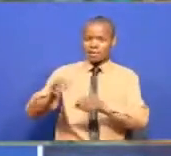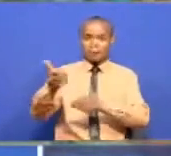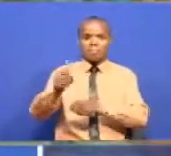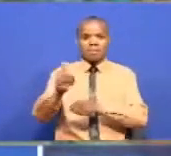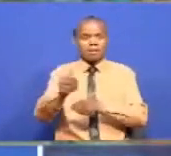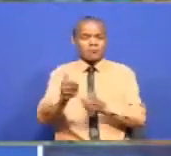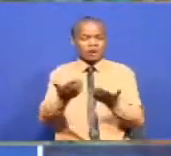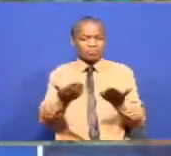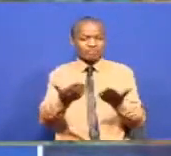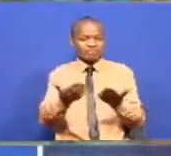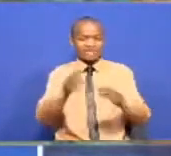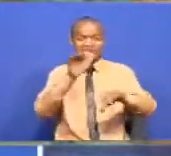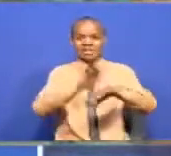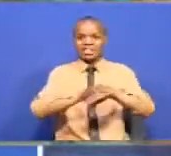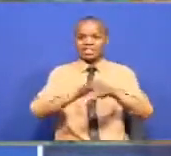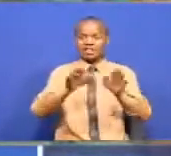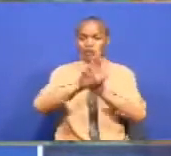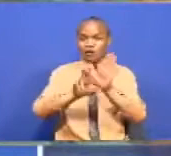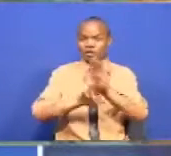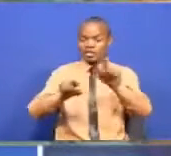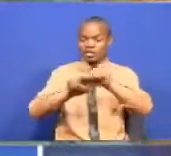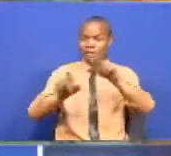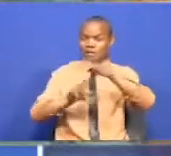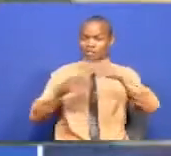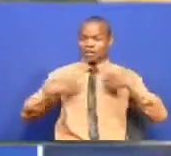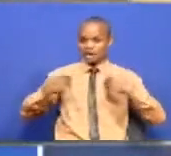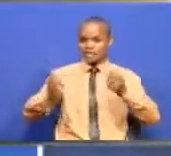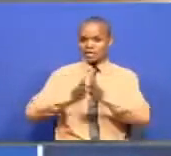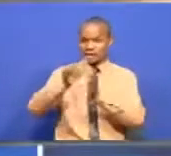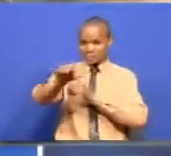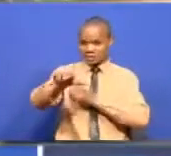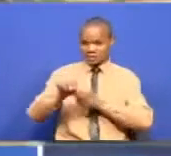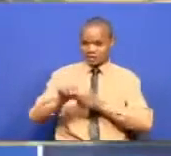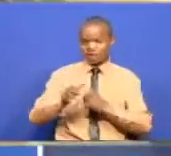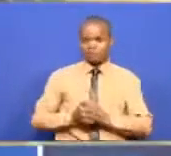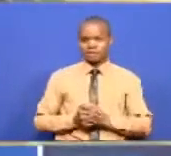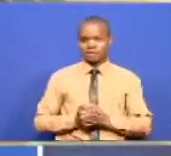from the Minister of Health and that of Transport.